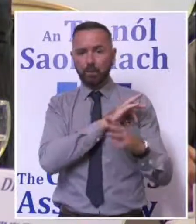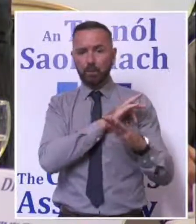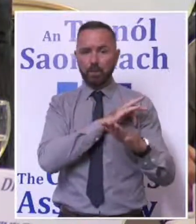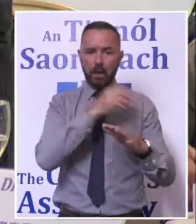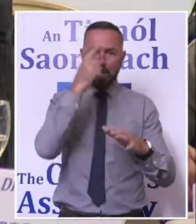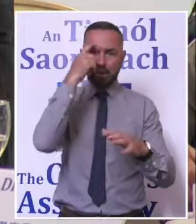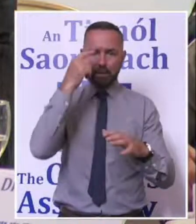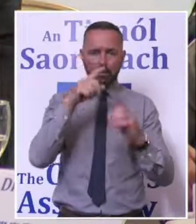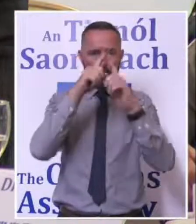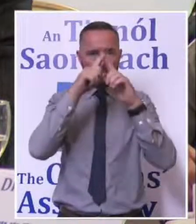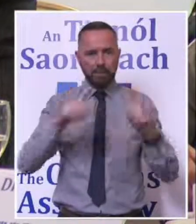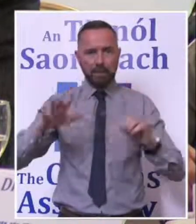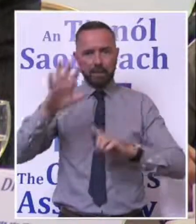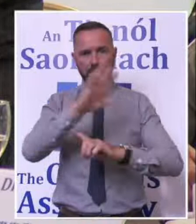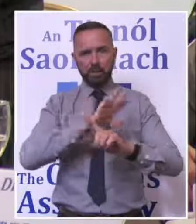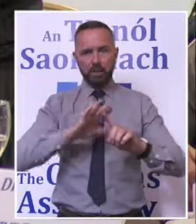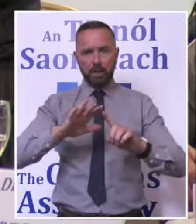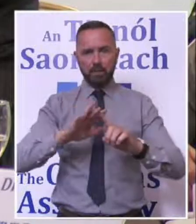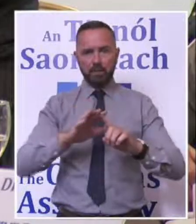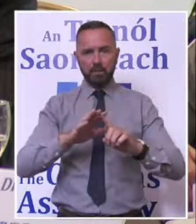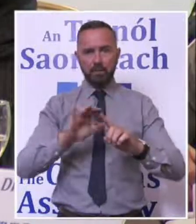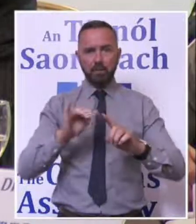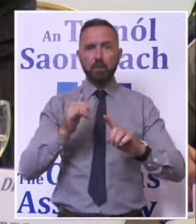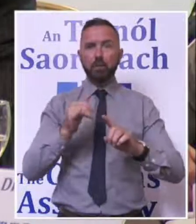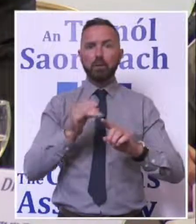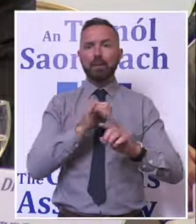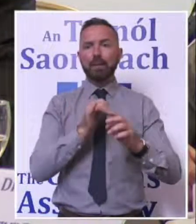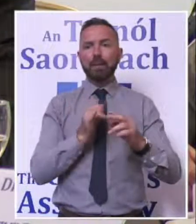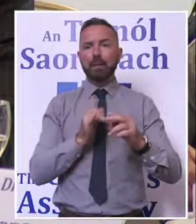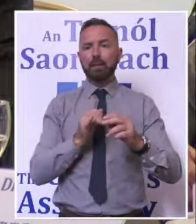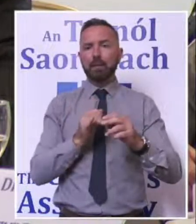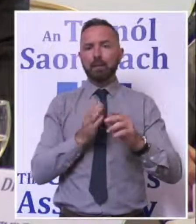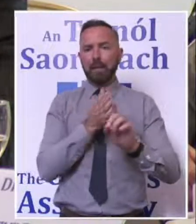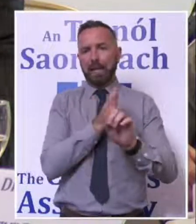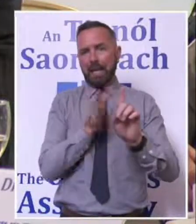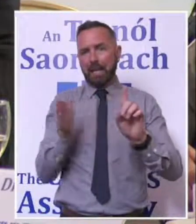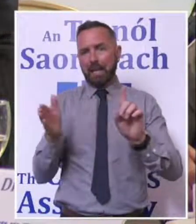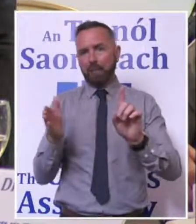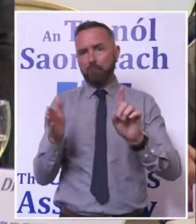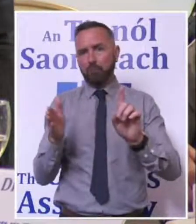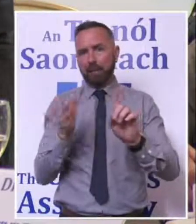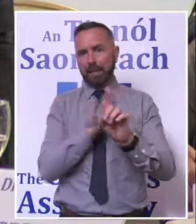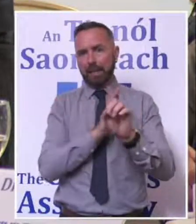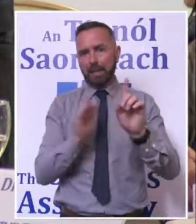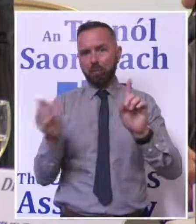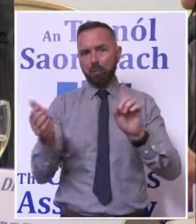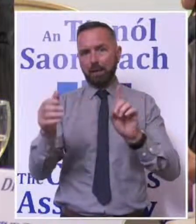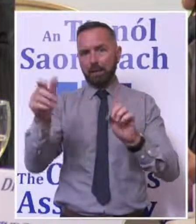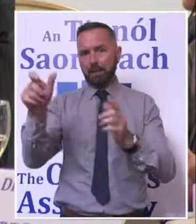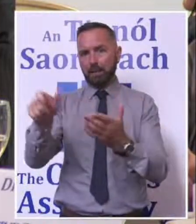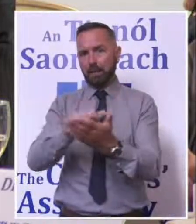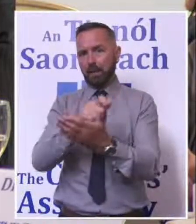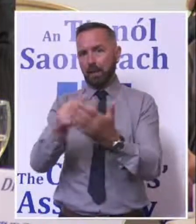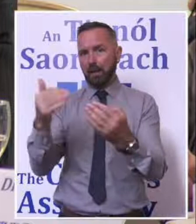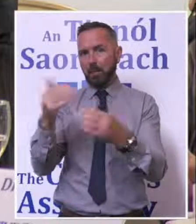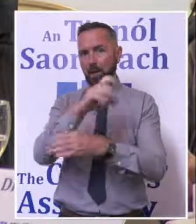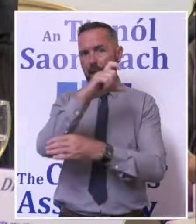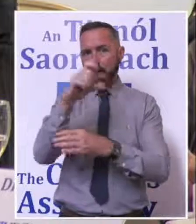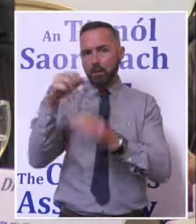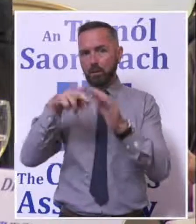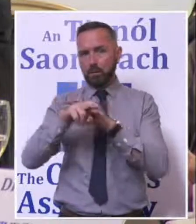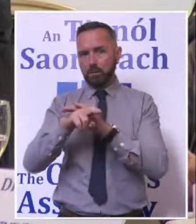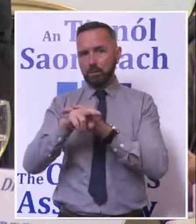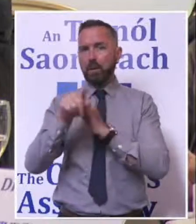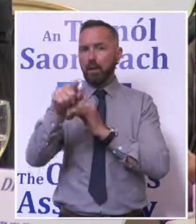is, they may be indirectly elected by the councillors. And I think that would be, I think a design principle that might be